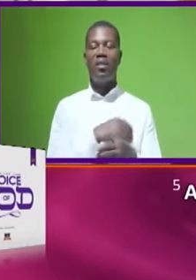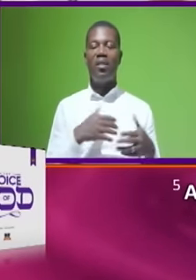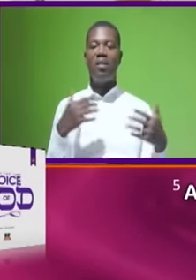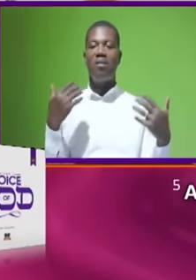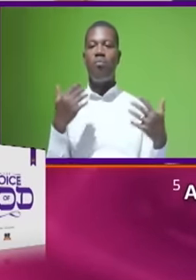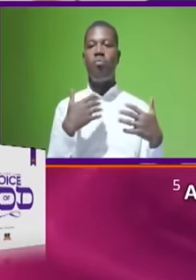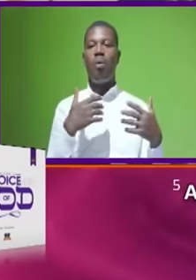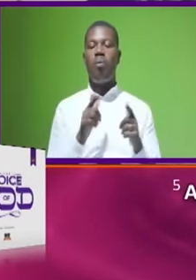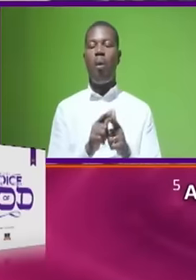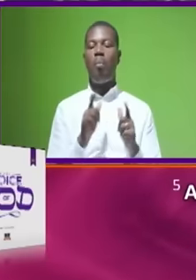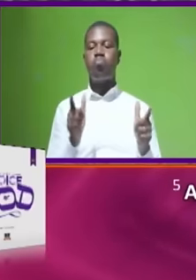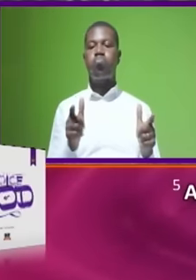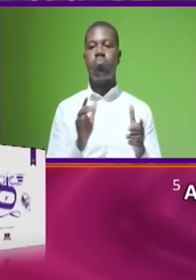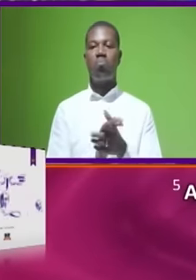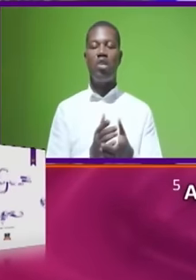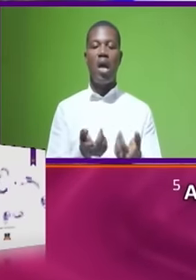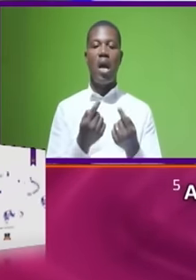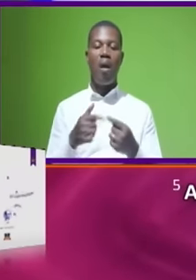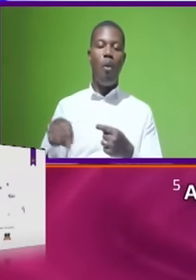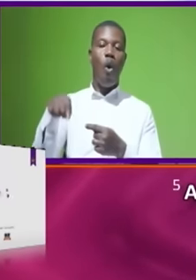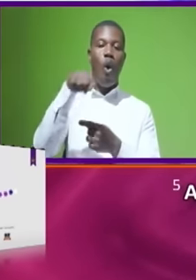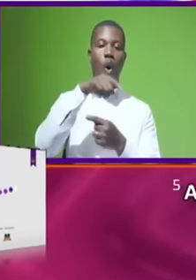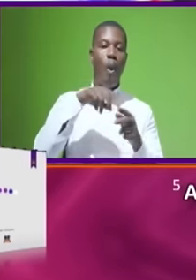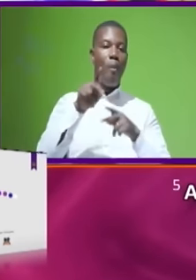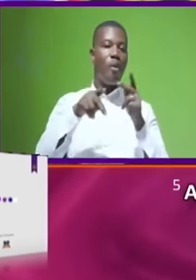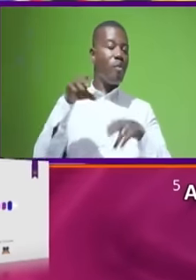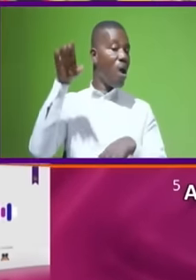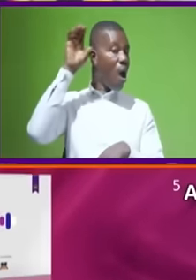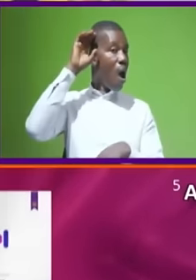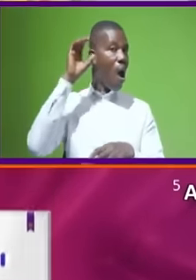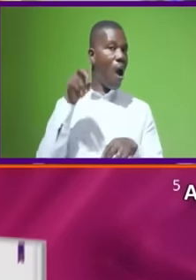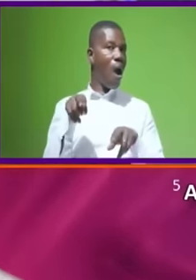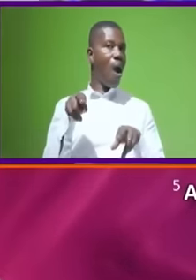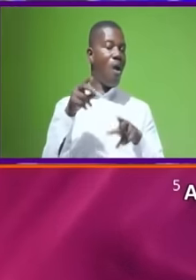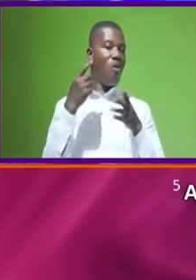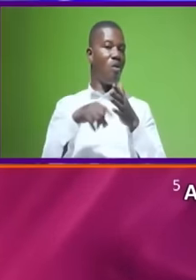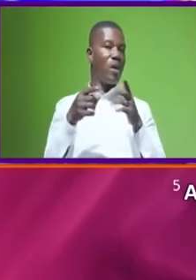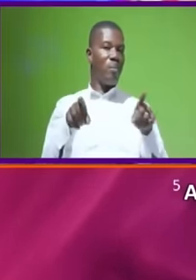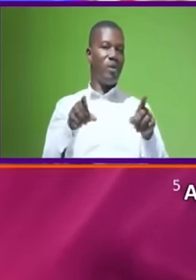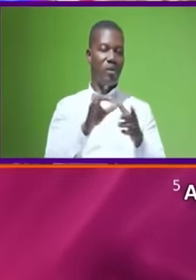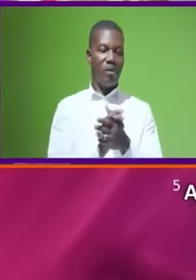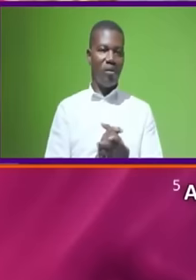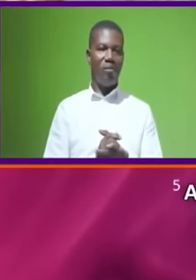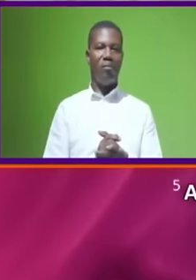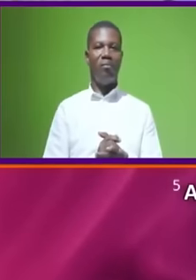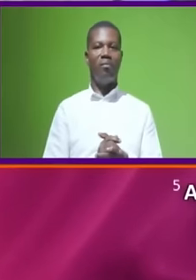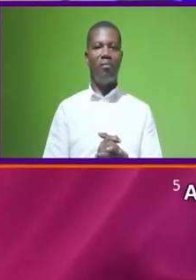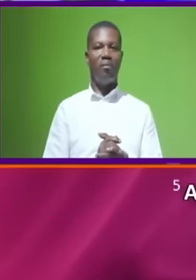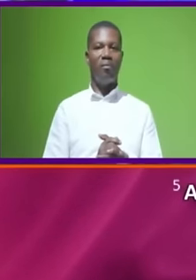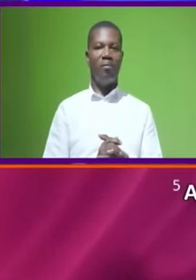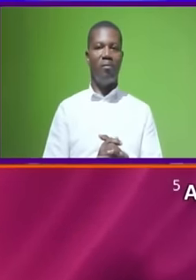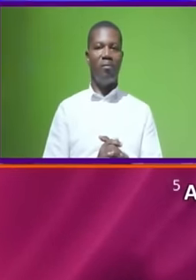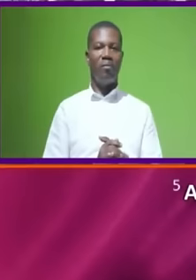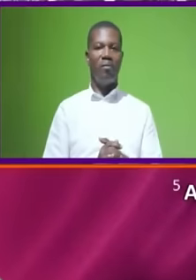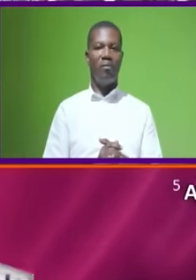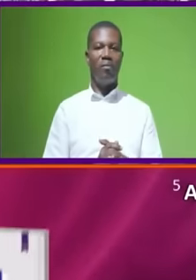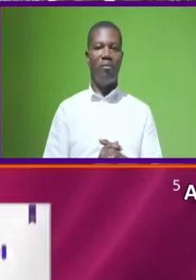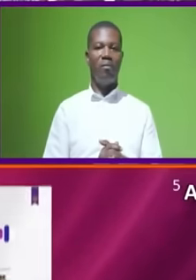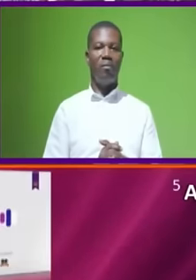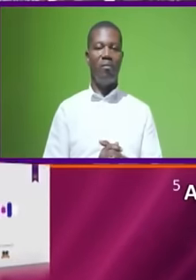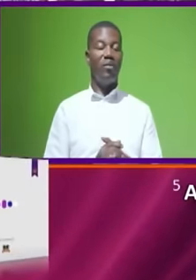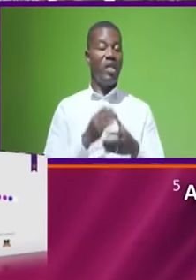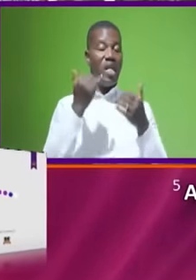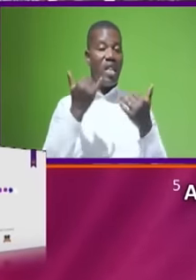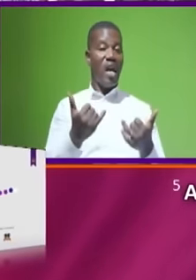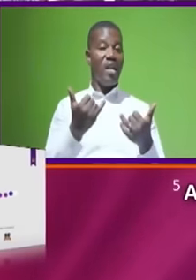Na ehu kese. Ba won a wote ye nyina so. E ba won ma ti ye nyina so. Yes. Says. Says ya manu dem